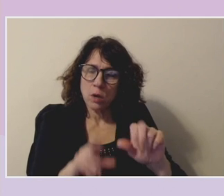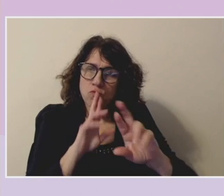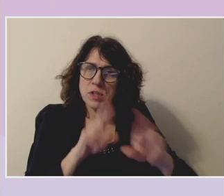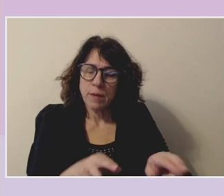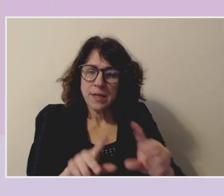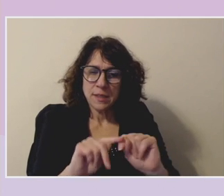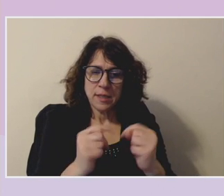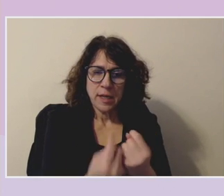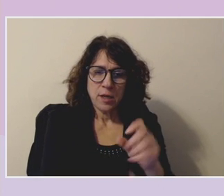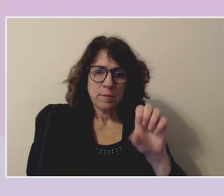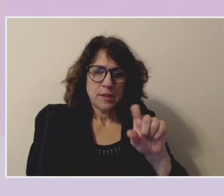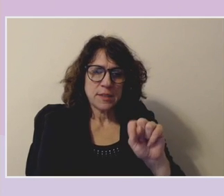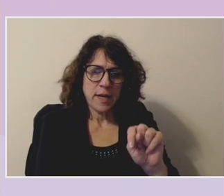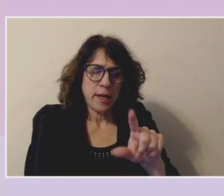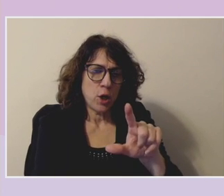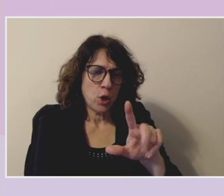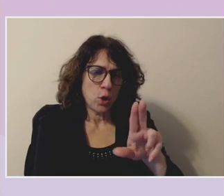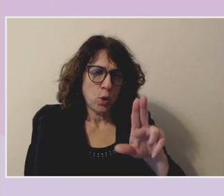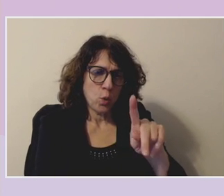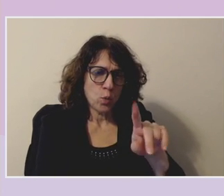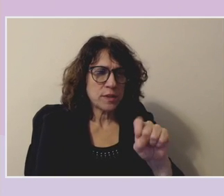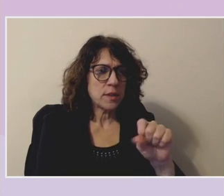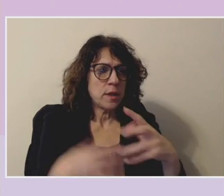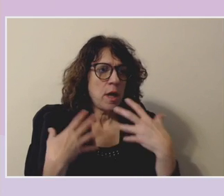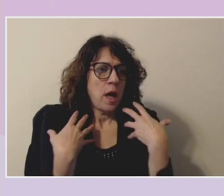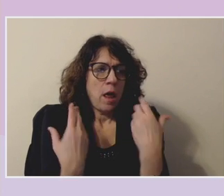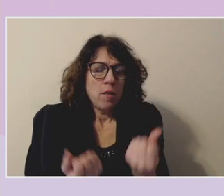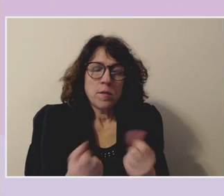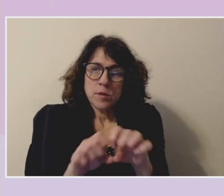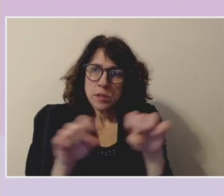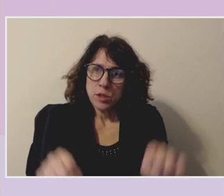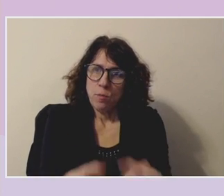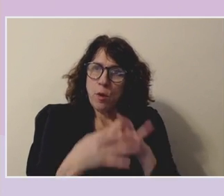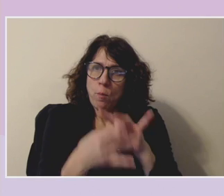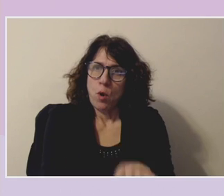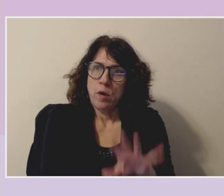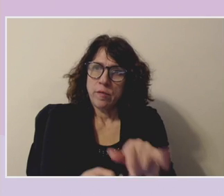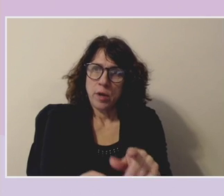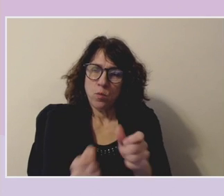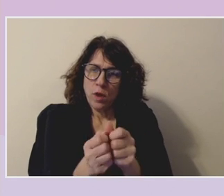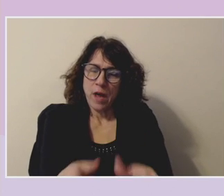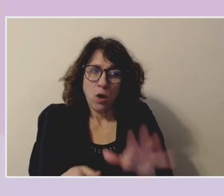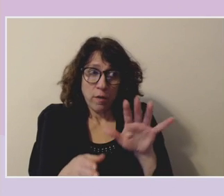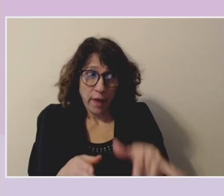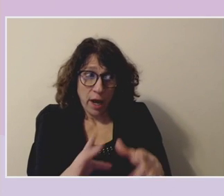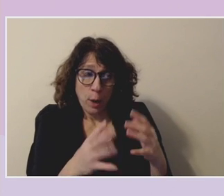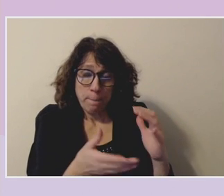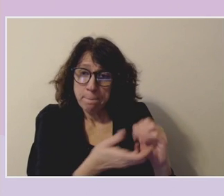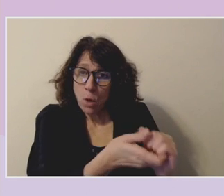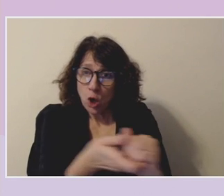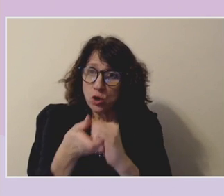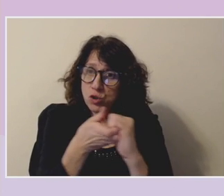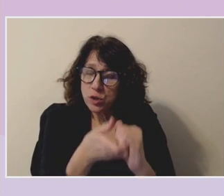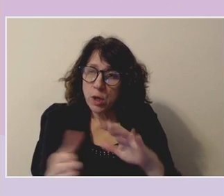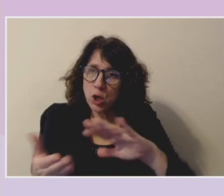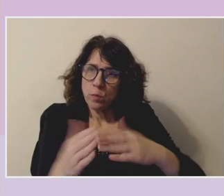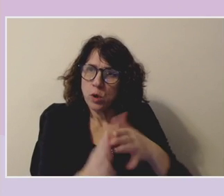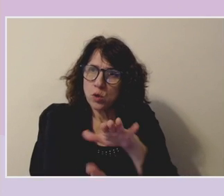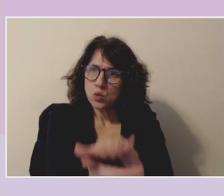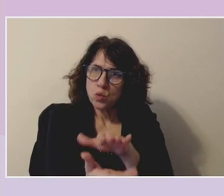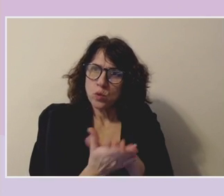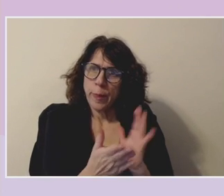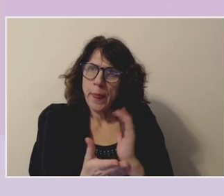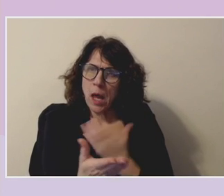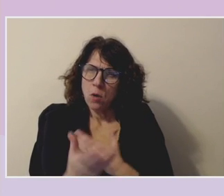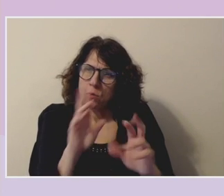that. But I truly believe without that solid foundation of all the partnerships we have in community schools, our response would have been